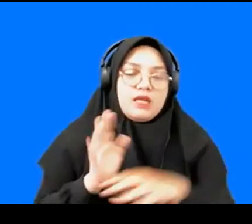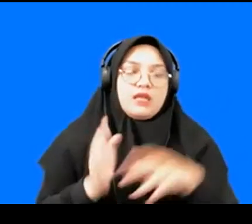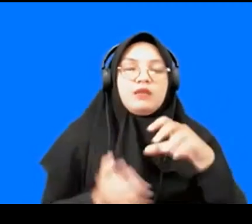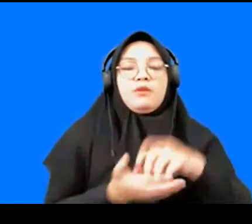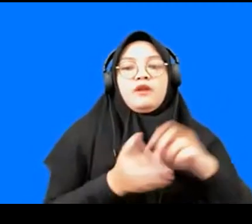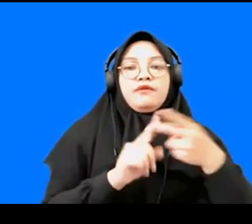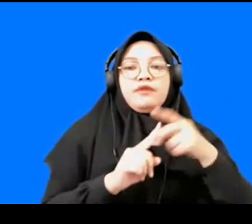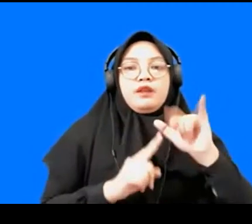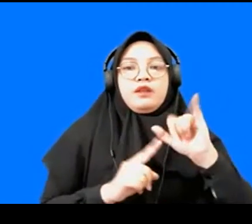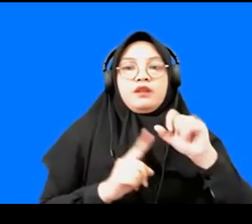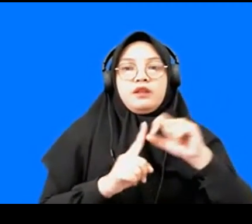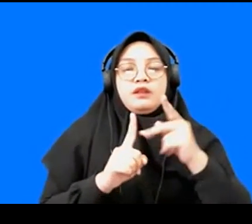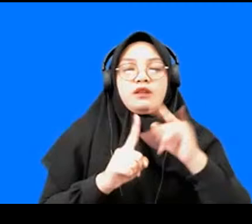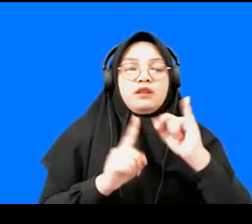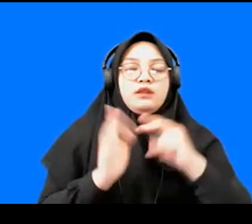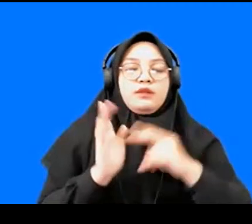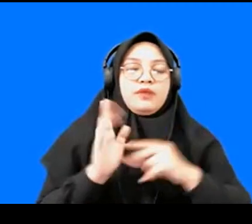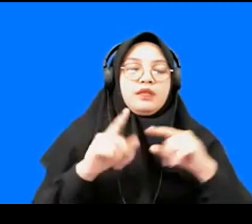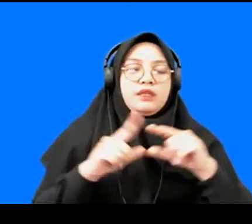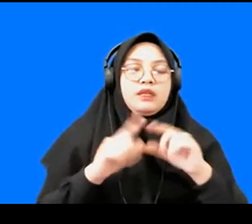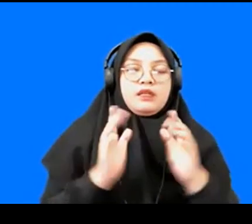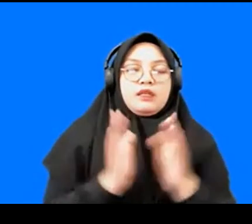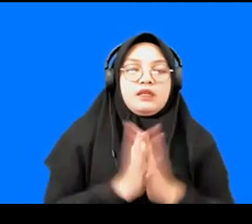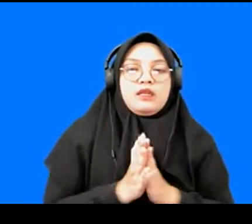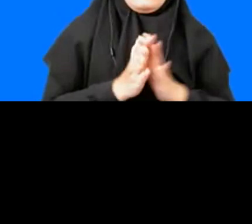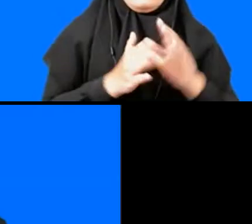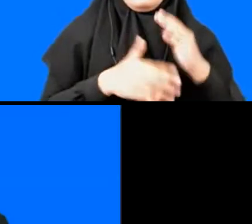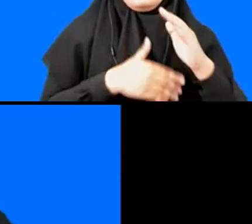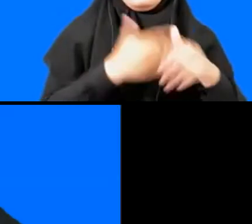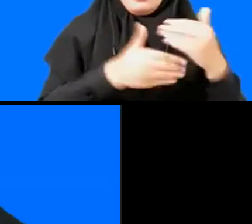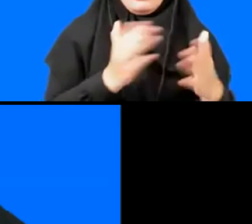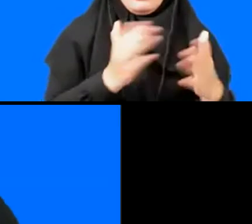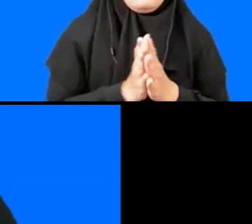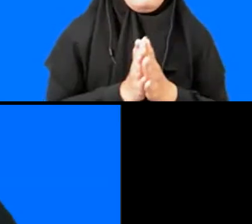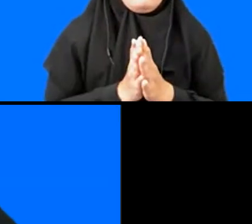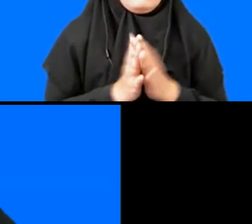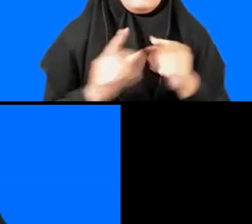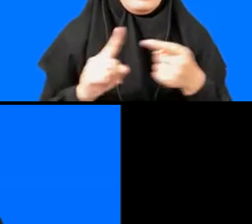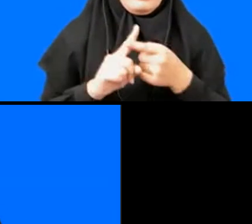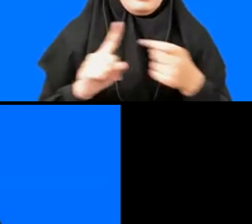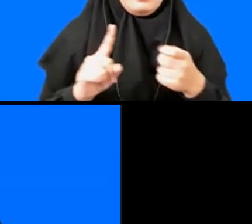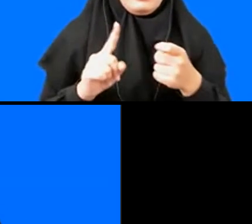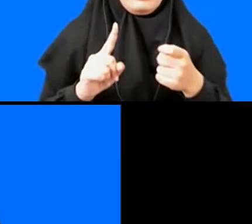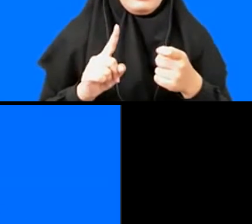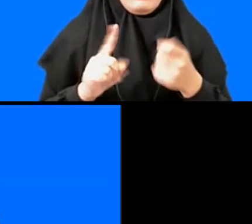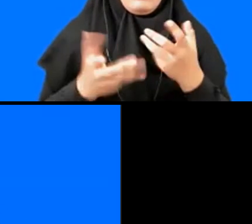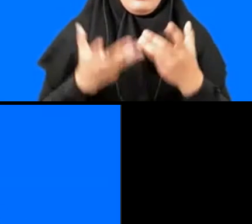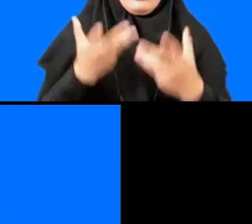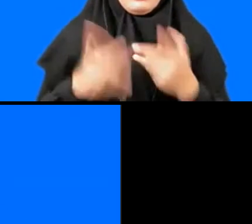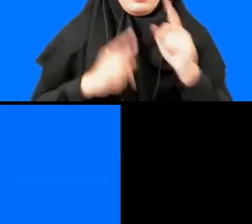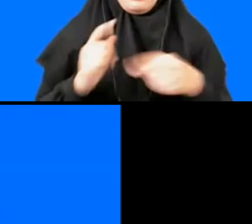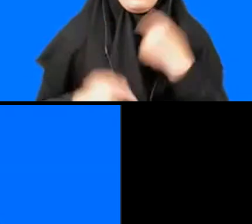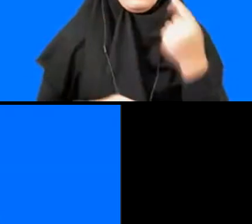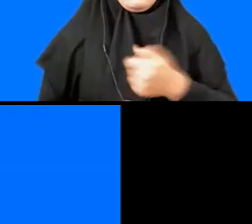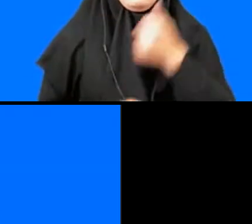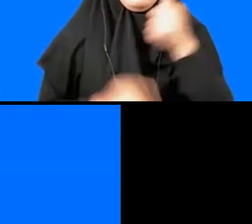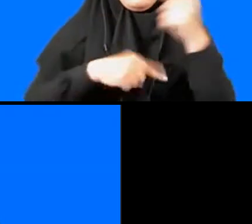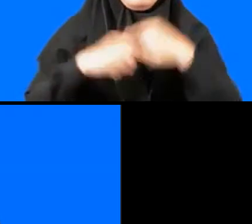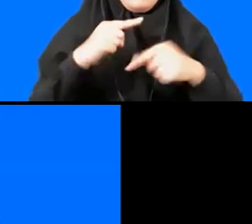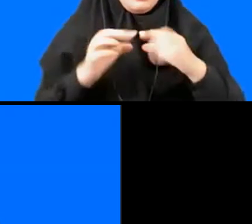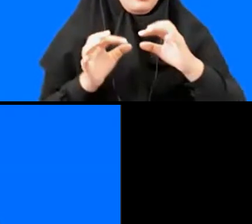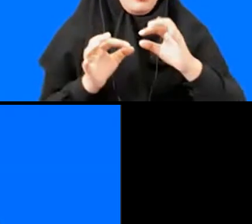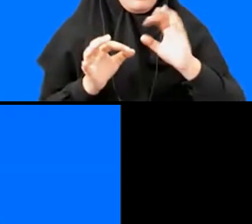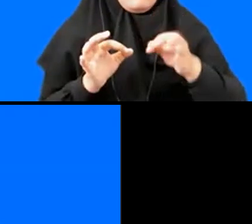into the Congress already, into the, you know, the House already. So can you just come back a little bit and share with us where